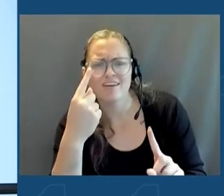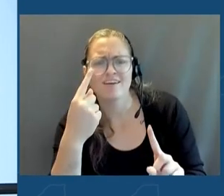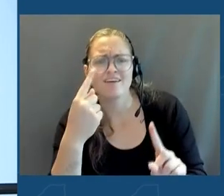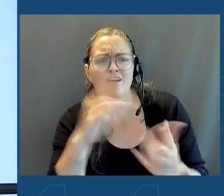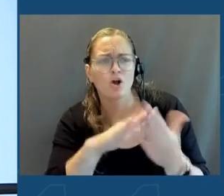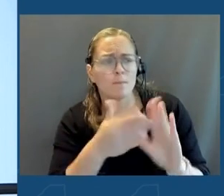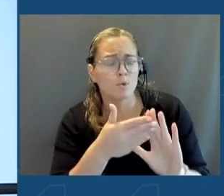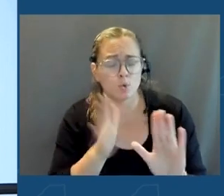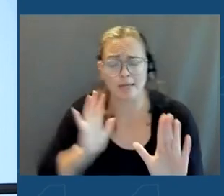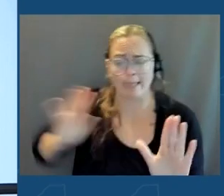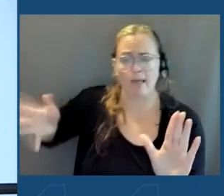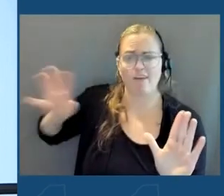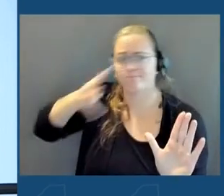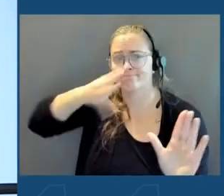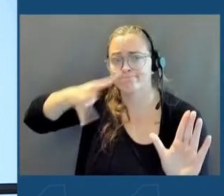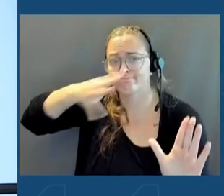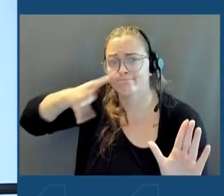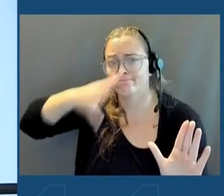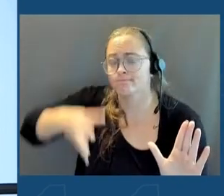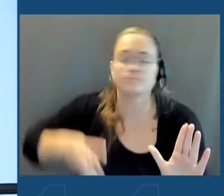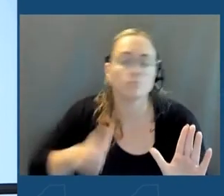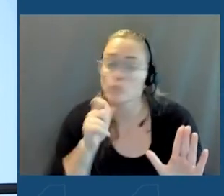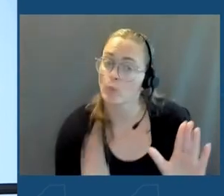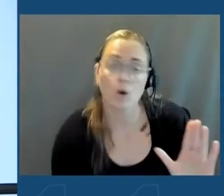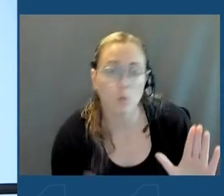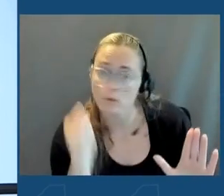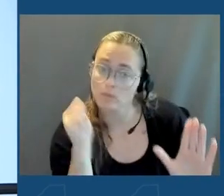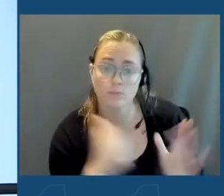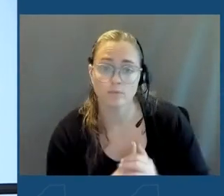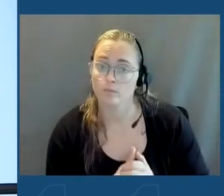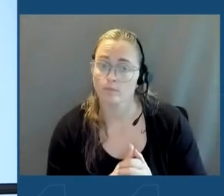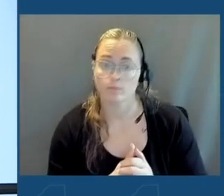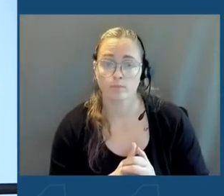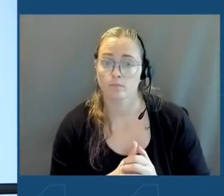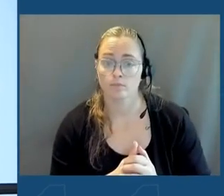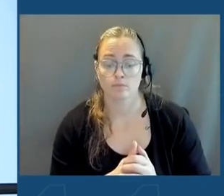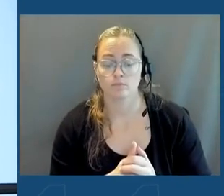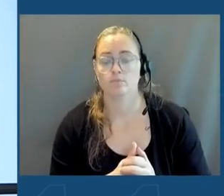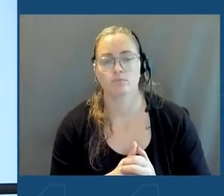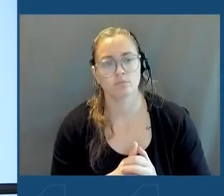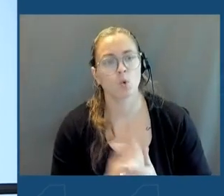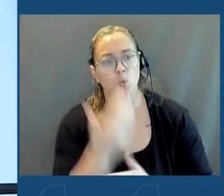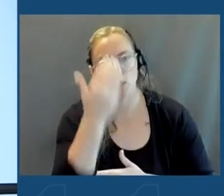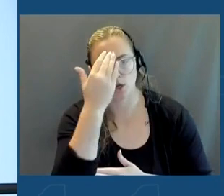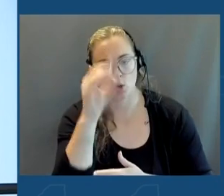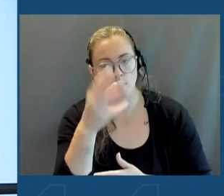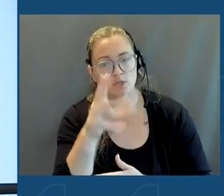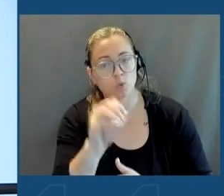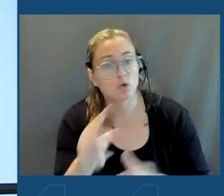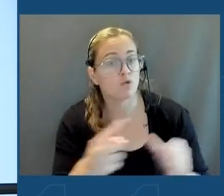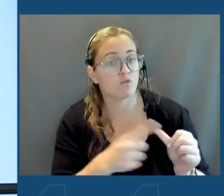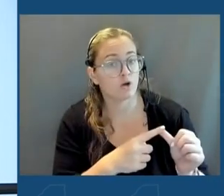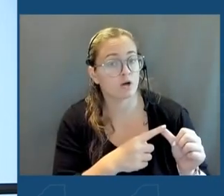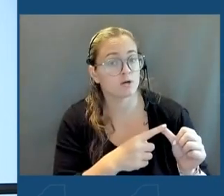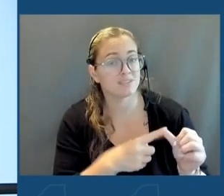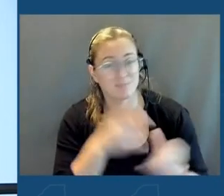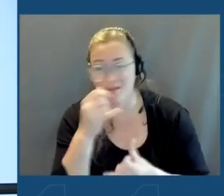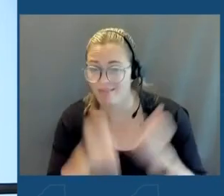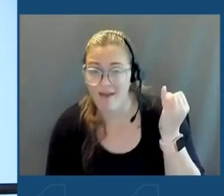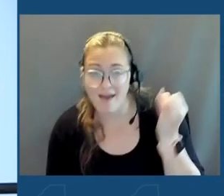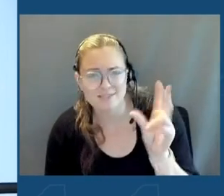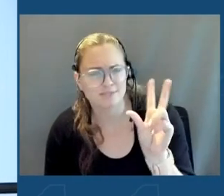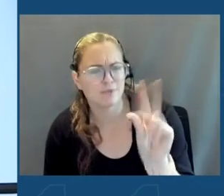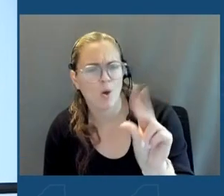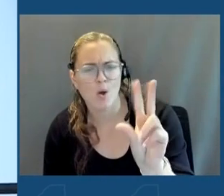behind in our economic development strategy. So we know that Oswego is the first, but it will not be the last of